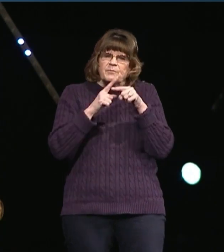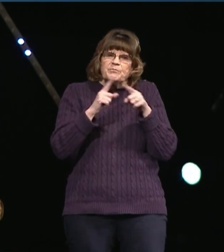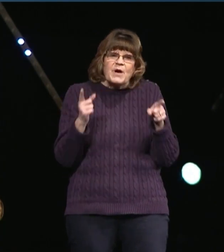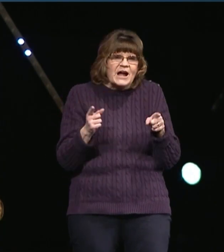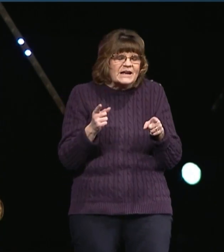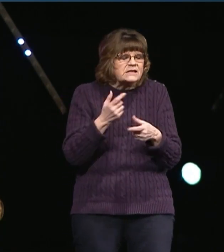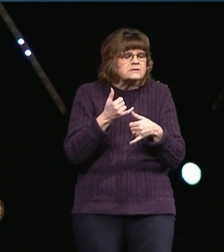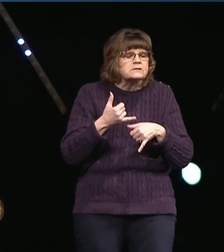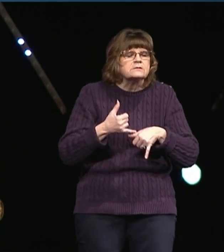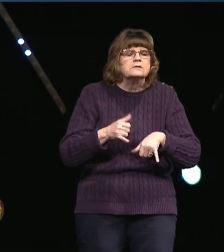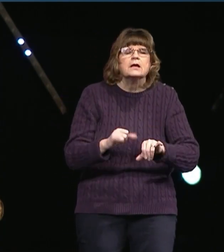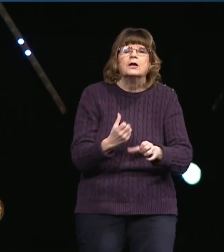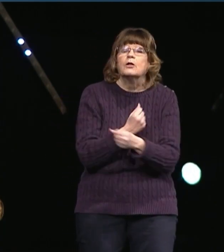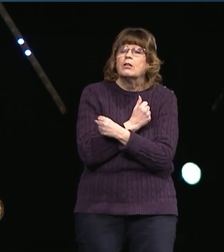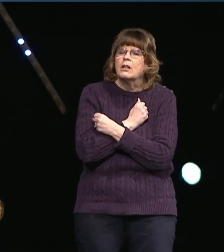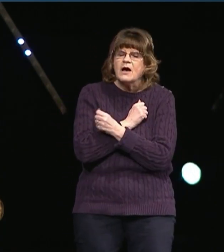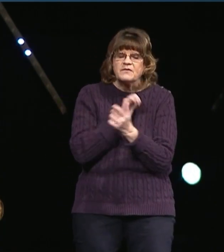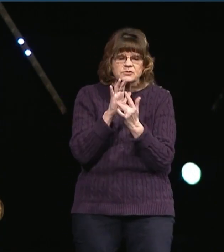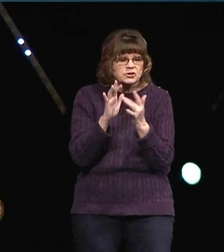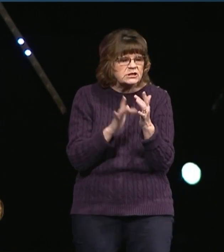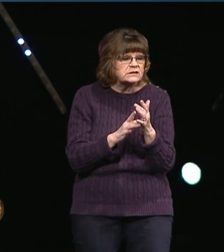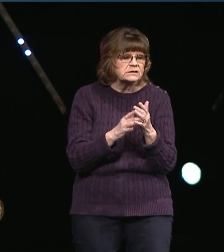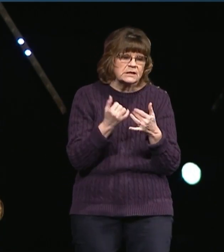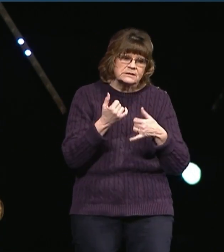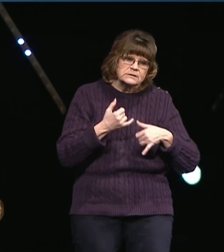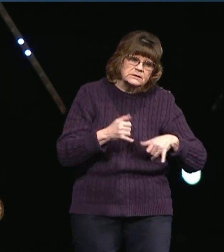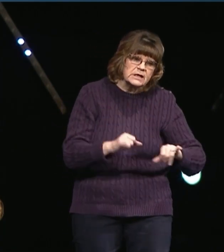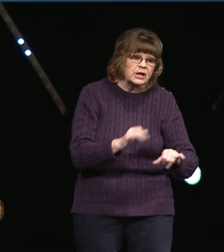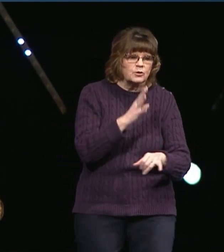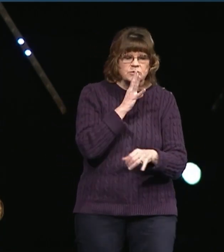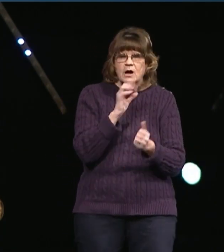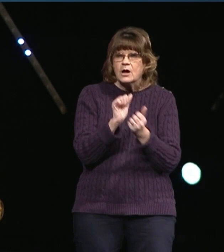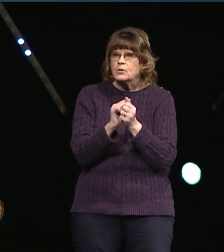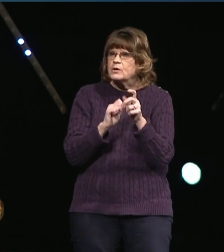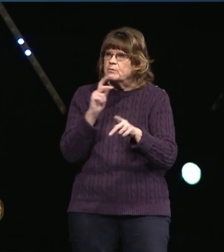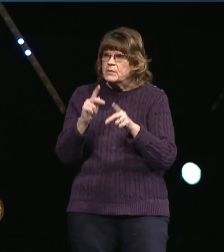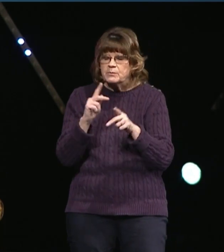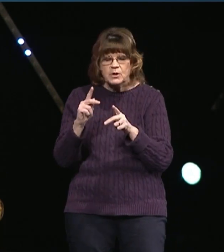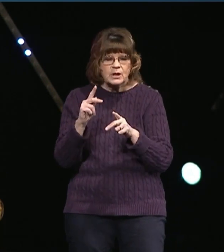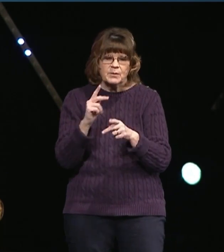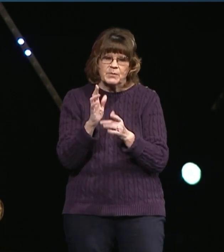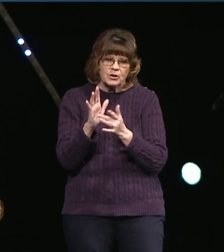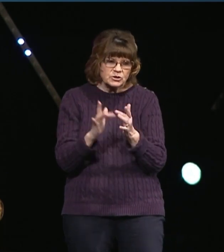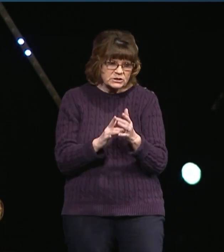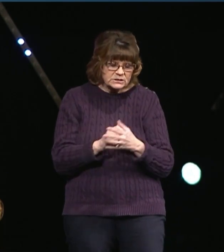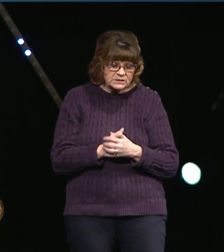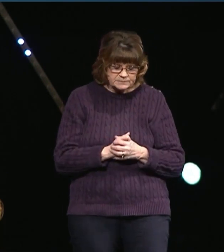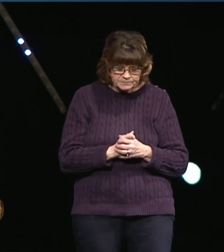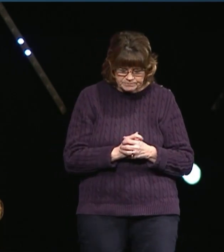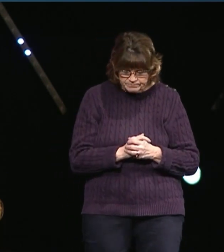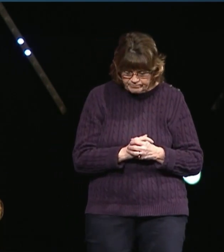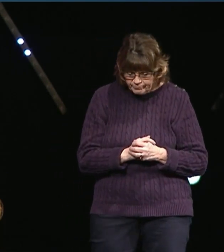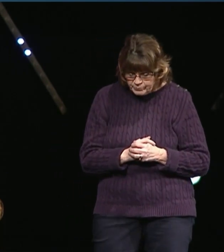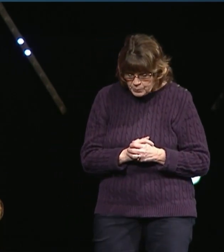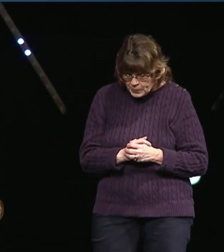does he continue on, and does he also continue to invest in the lives of those around him?